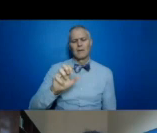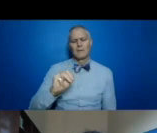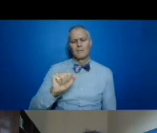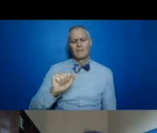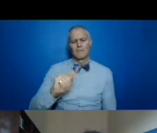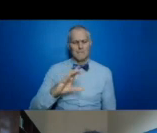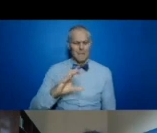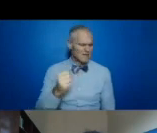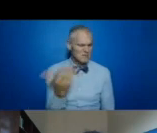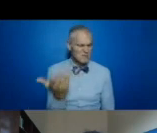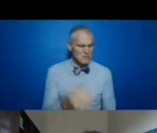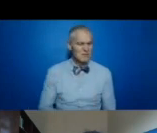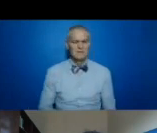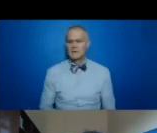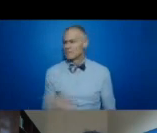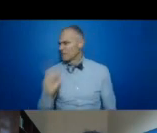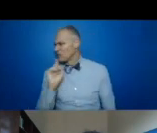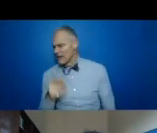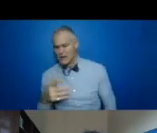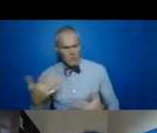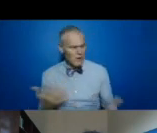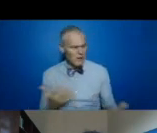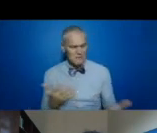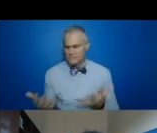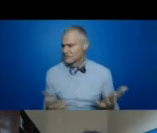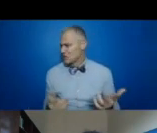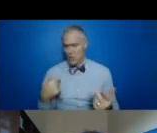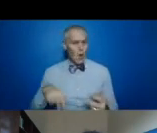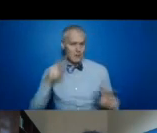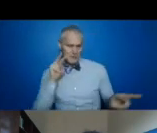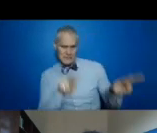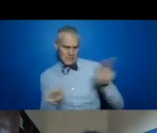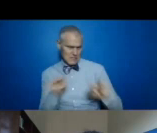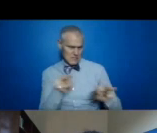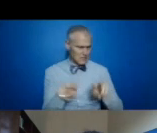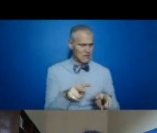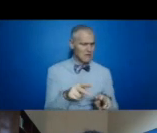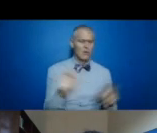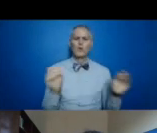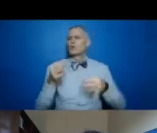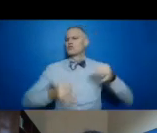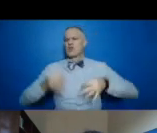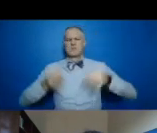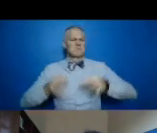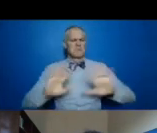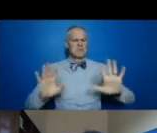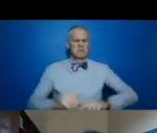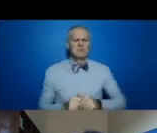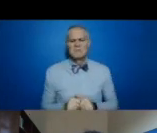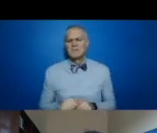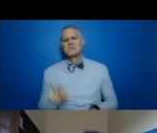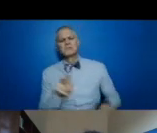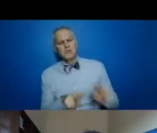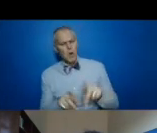How are people reacting to those problematics? Because we're all seeing it, there's a non-judgmental way in which we can